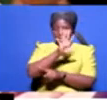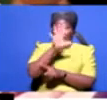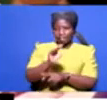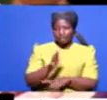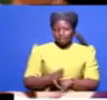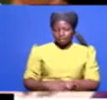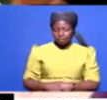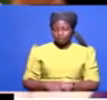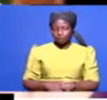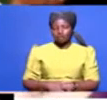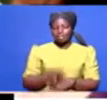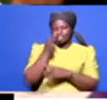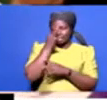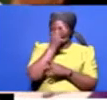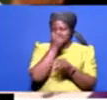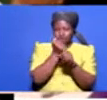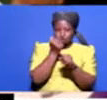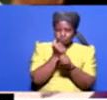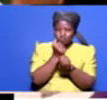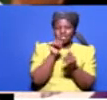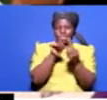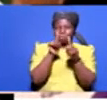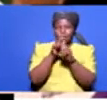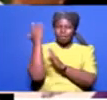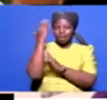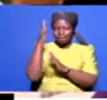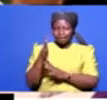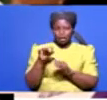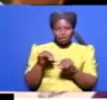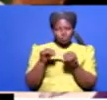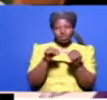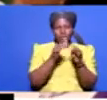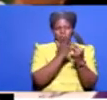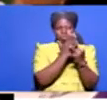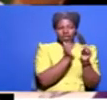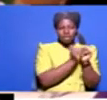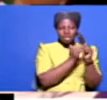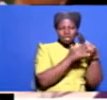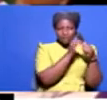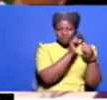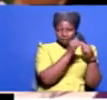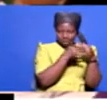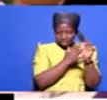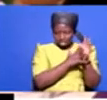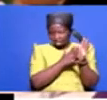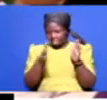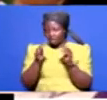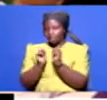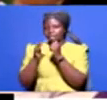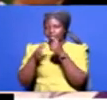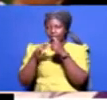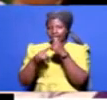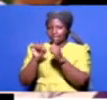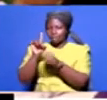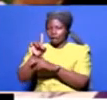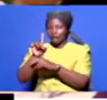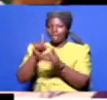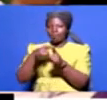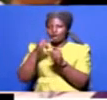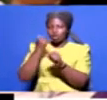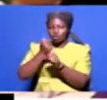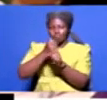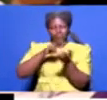Mwai Kibaki's career as a lecturer lasted between 1958 and 1961, after which he resigned to become